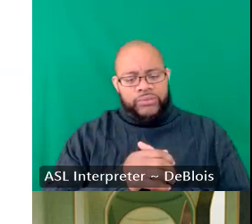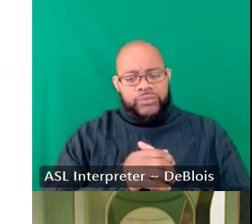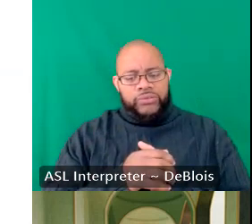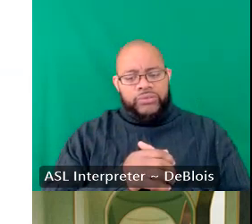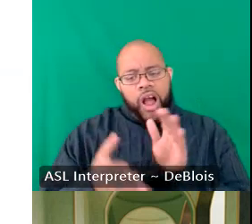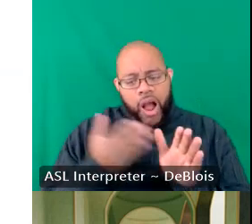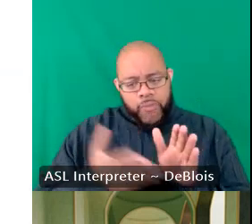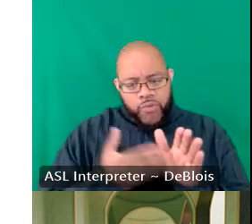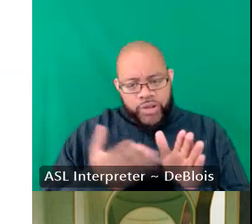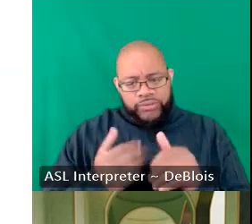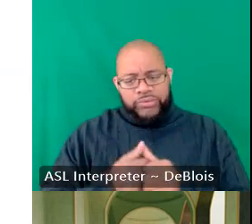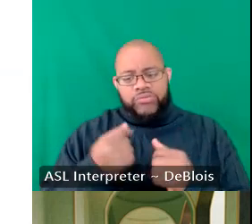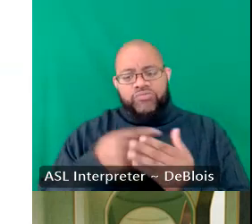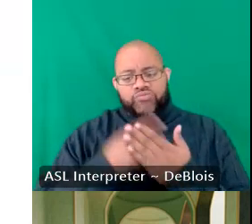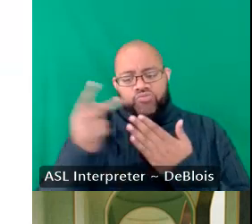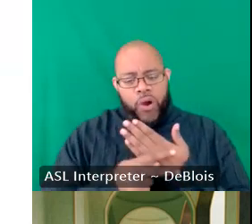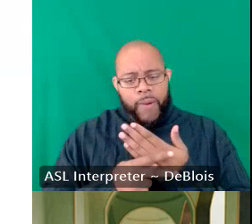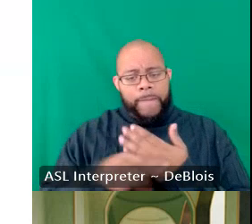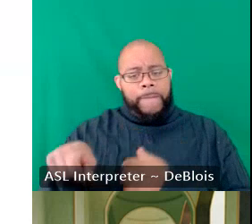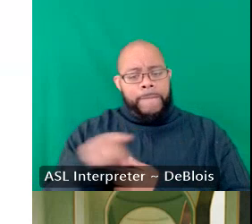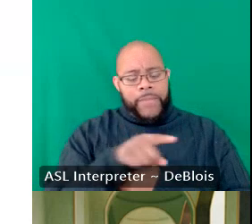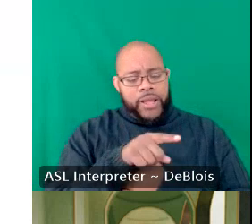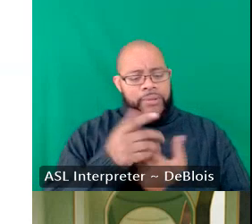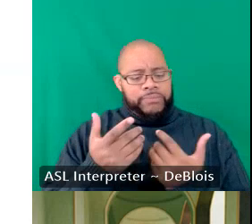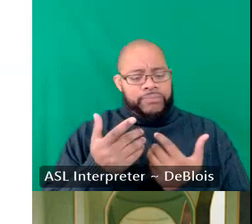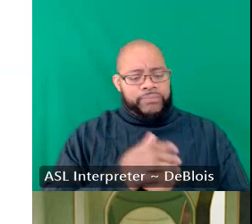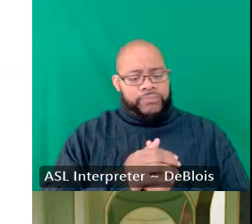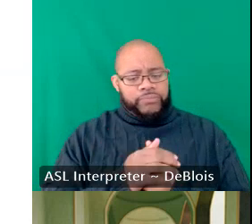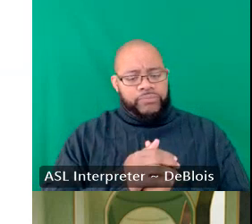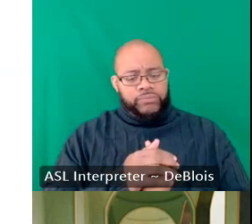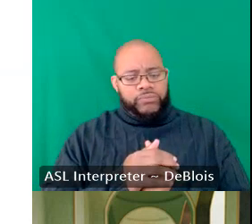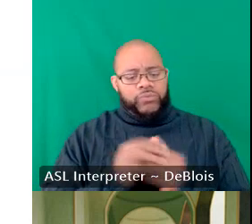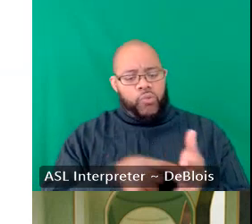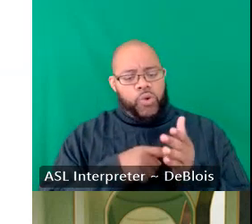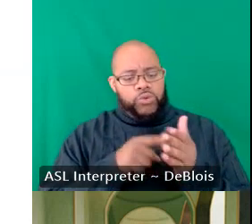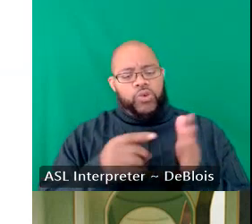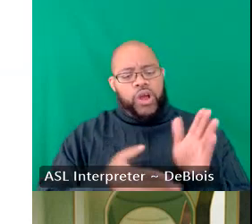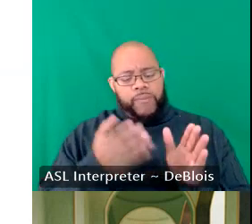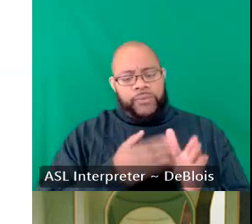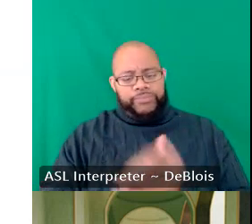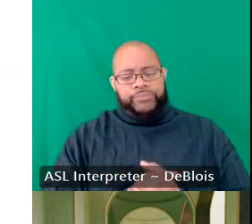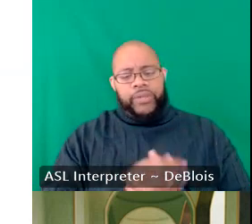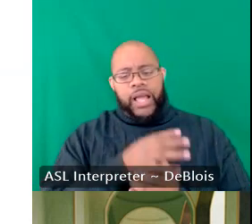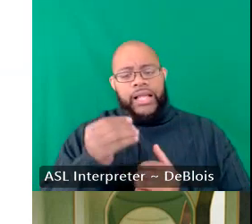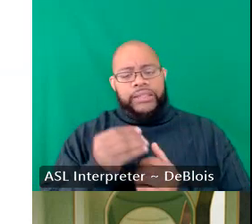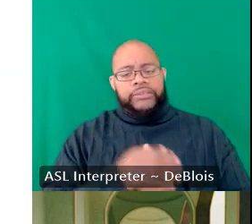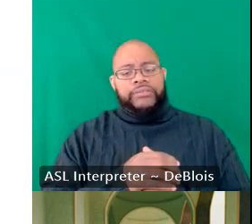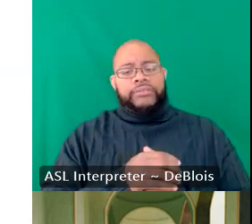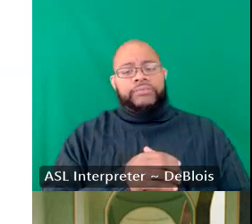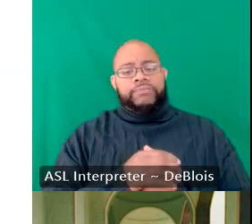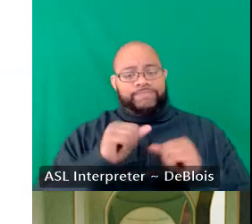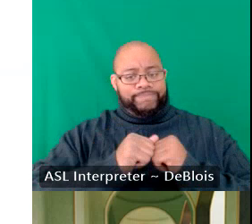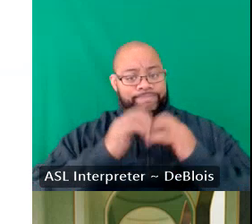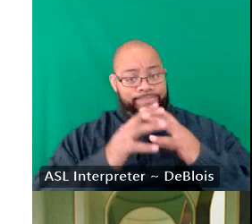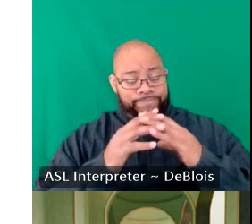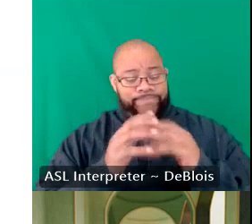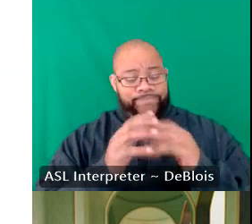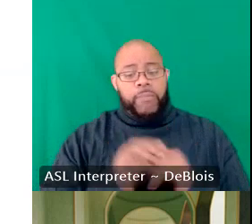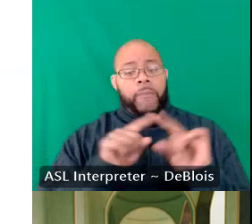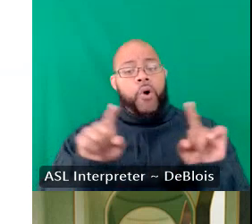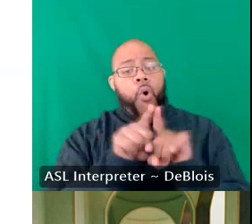operate the programs that they are required to operate and implement. But it